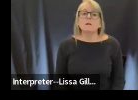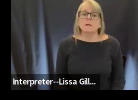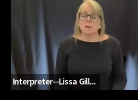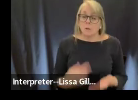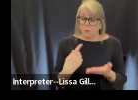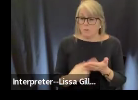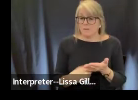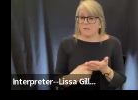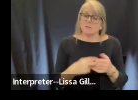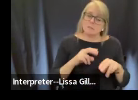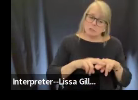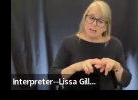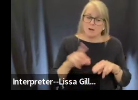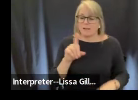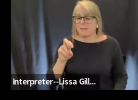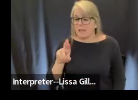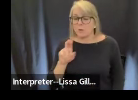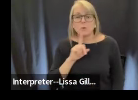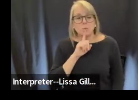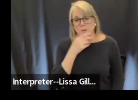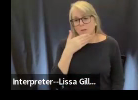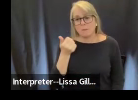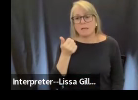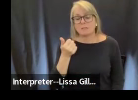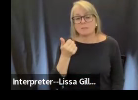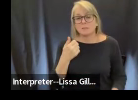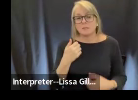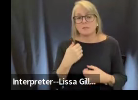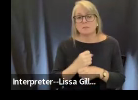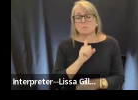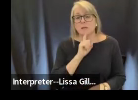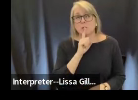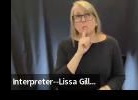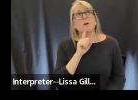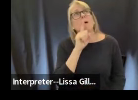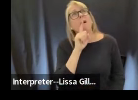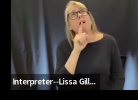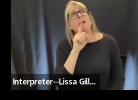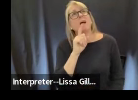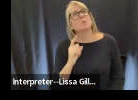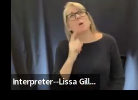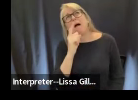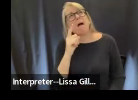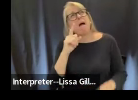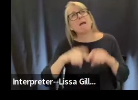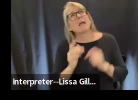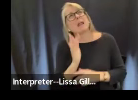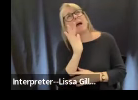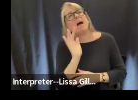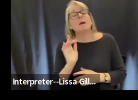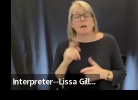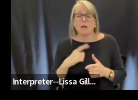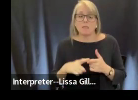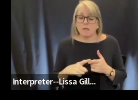best, again, results to try to make sure that smoke alarm is working is using a broom handle to go ahead and press it and test it. And if you do need a new